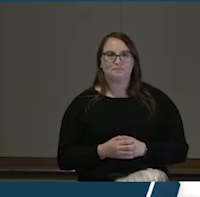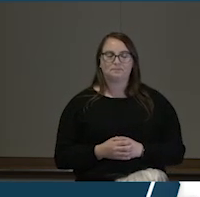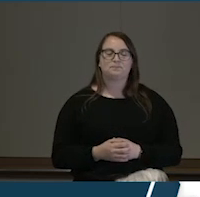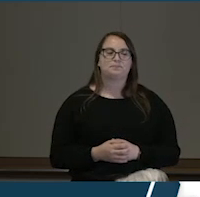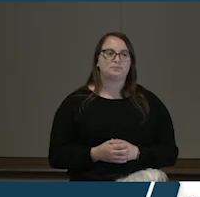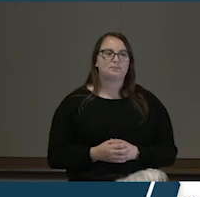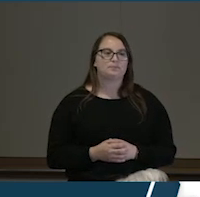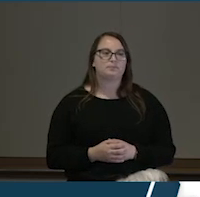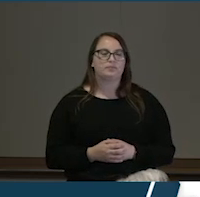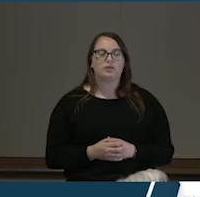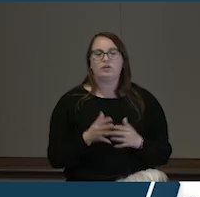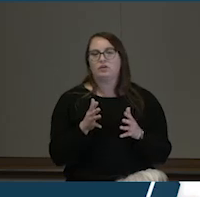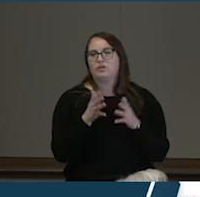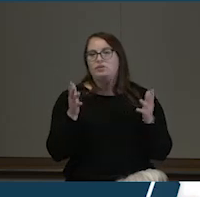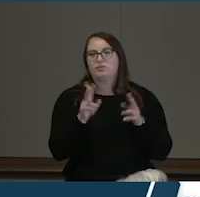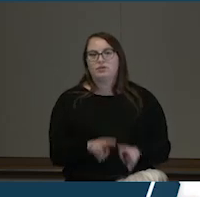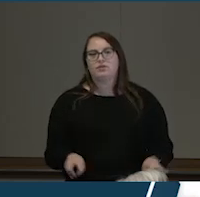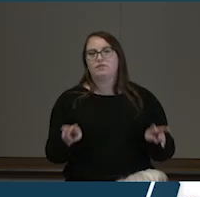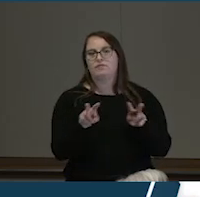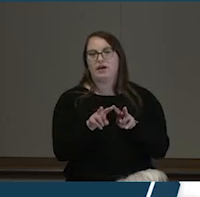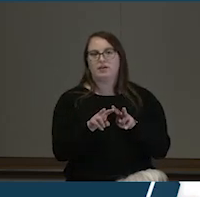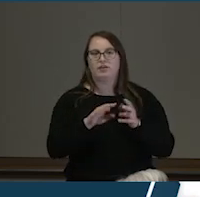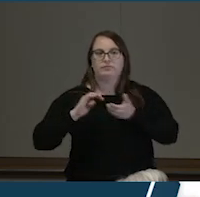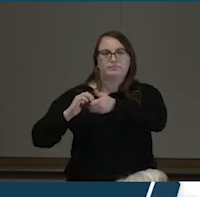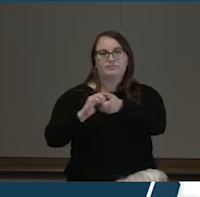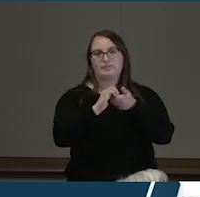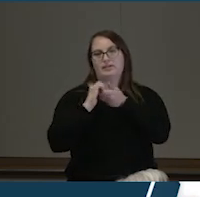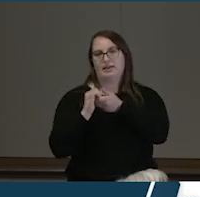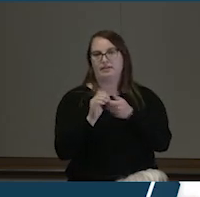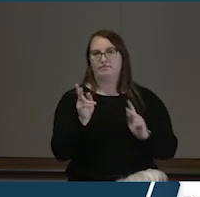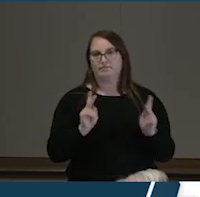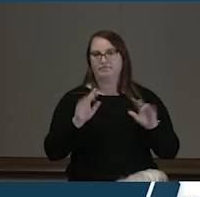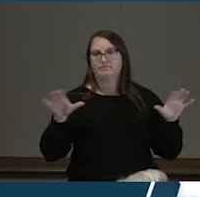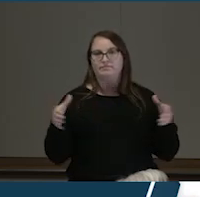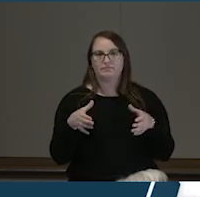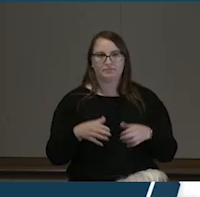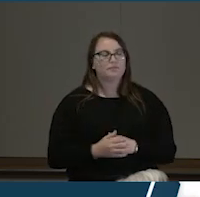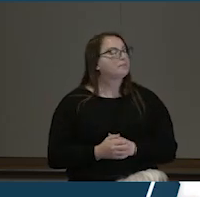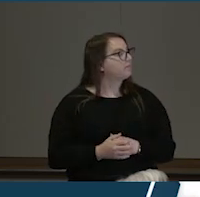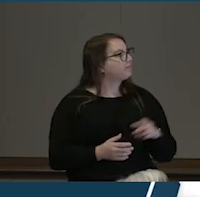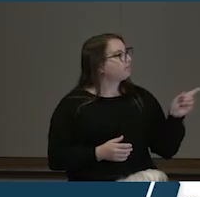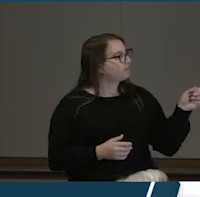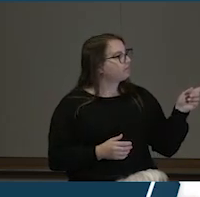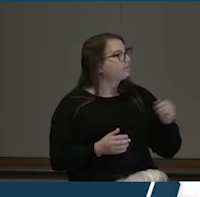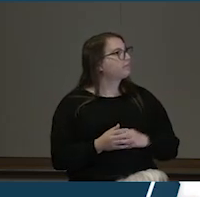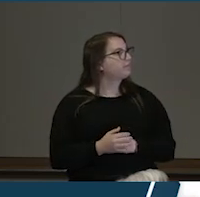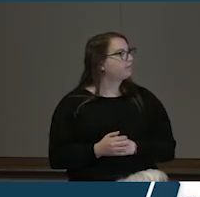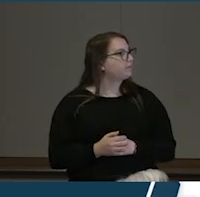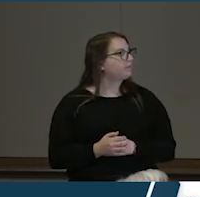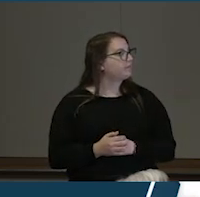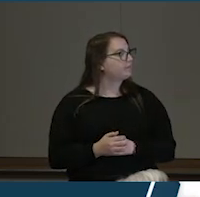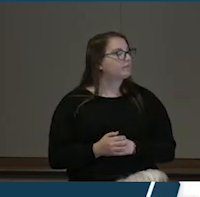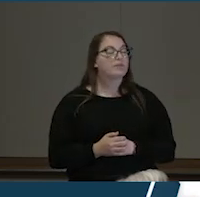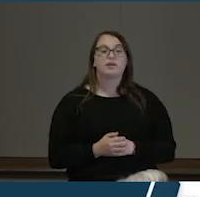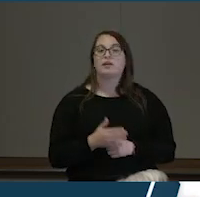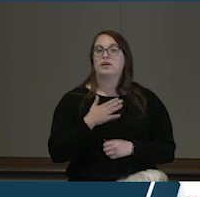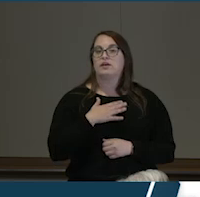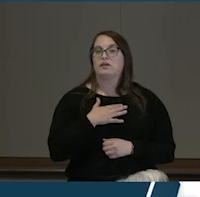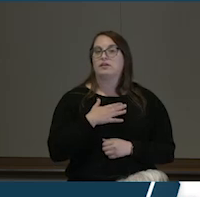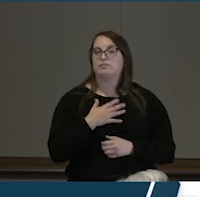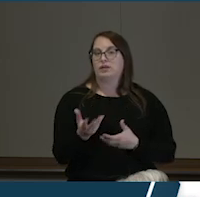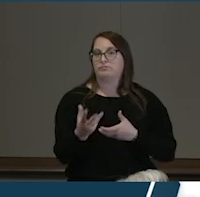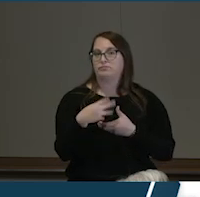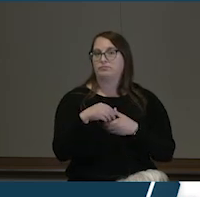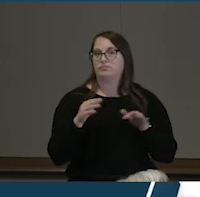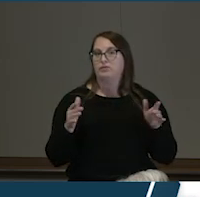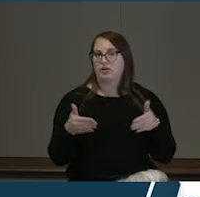So there's so much value in the collective. So this is a group. We have, through my Autism Society hat, we do an Autism